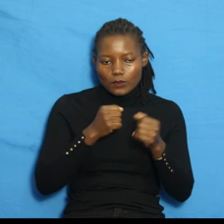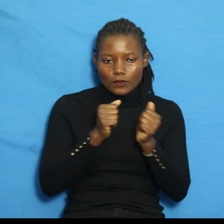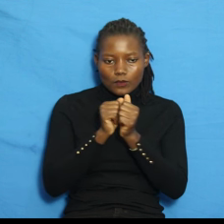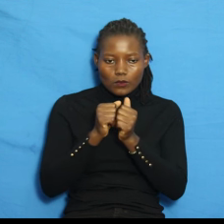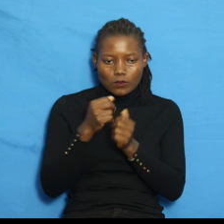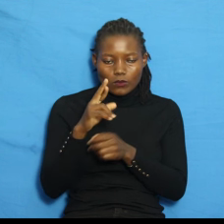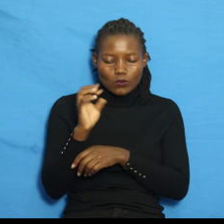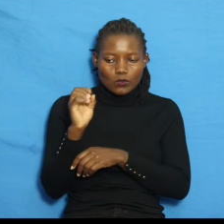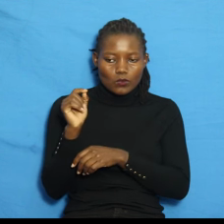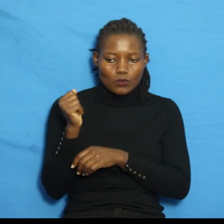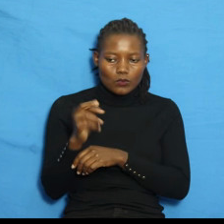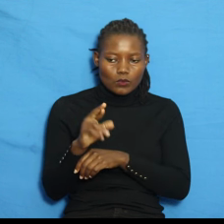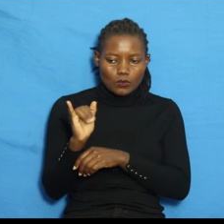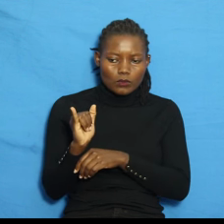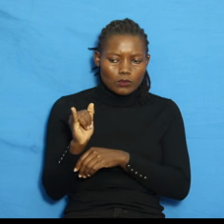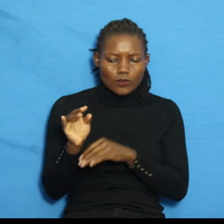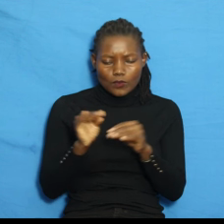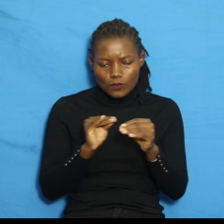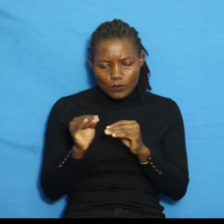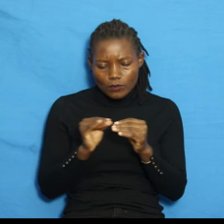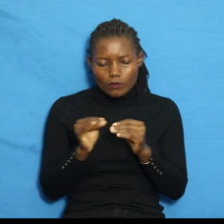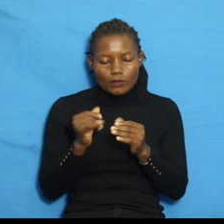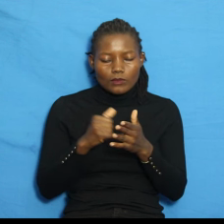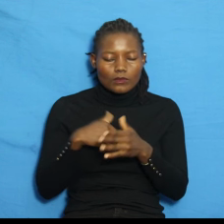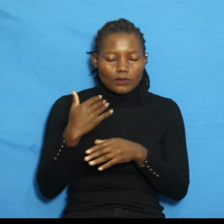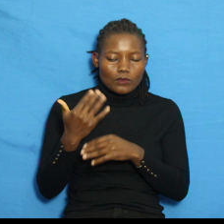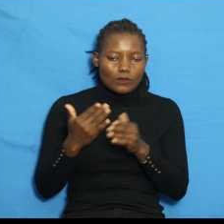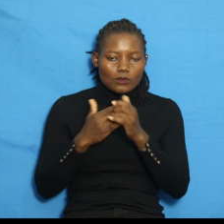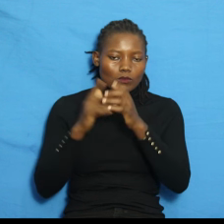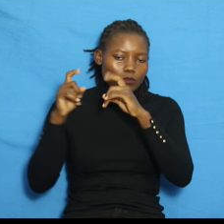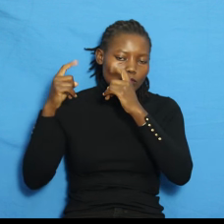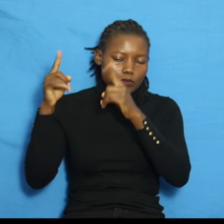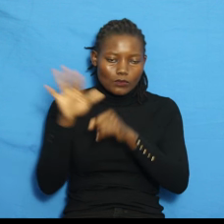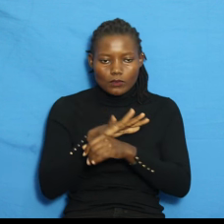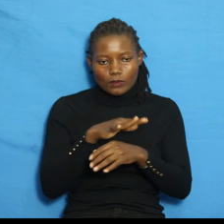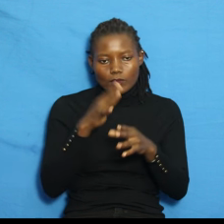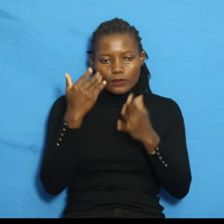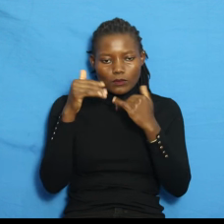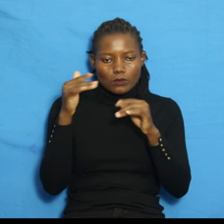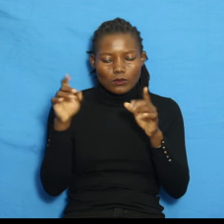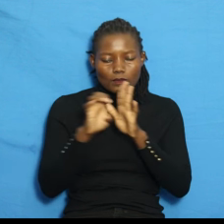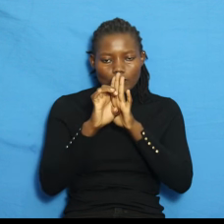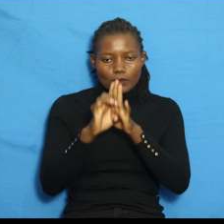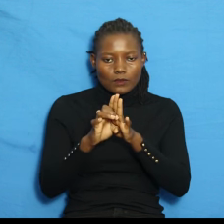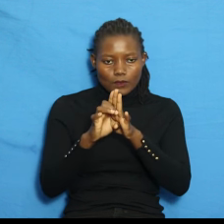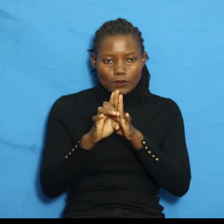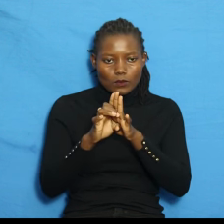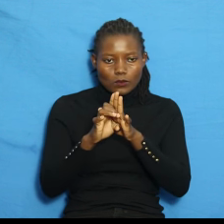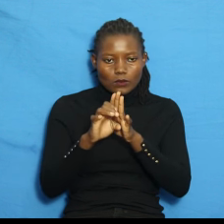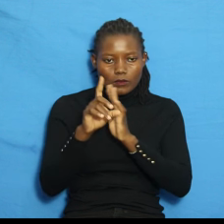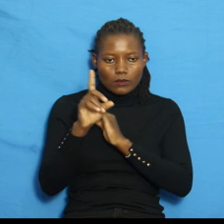combine a translatory action with a rotary motion effectively, it will always lead to a